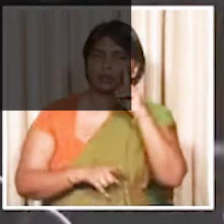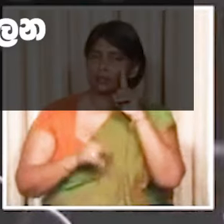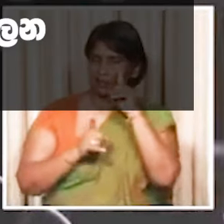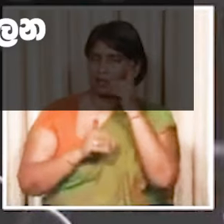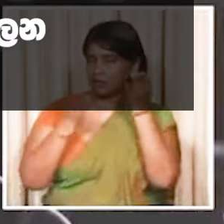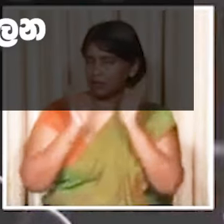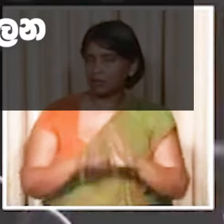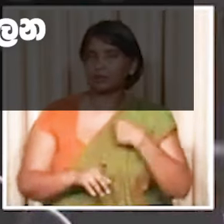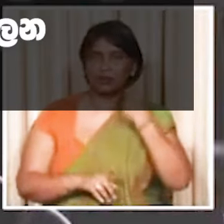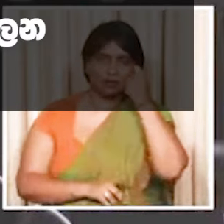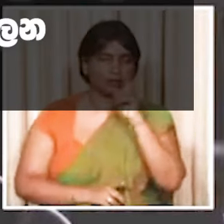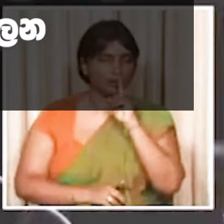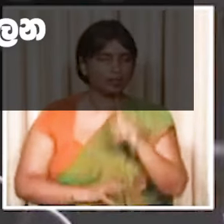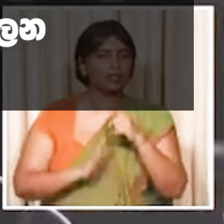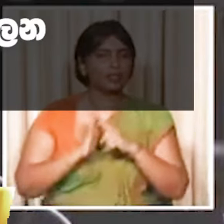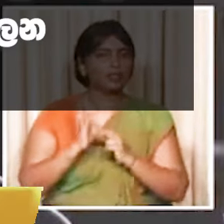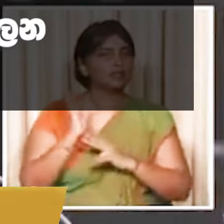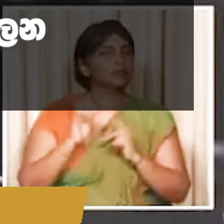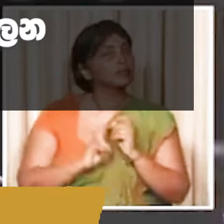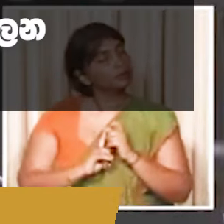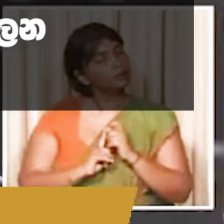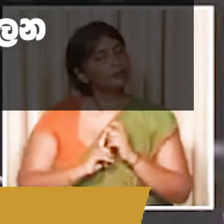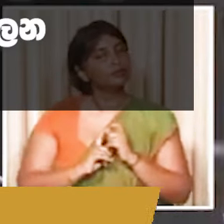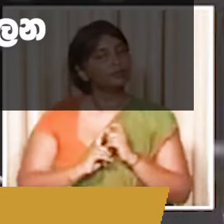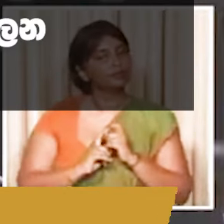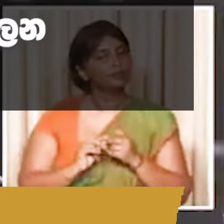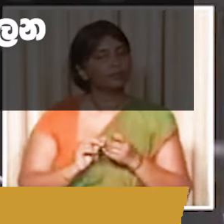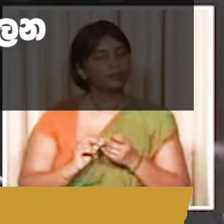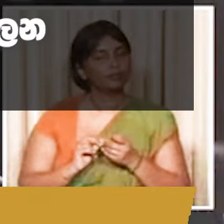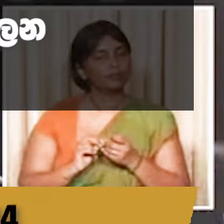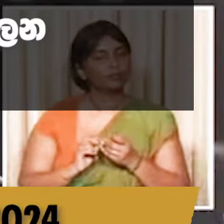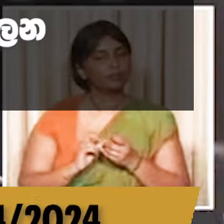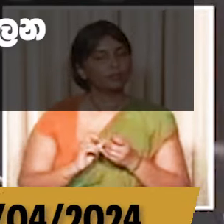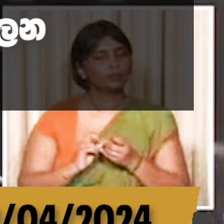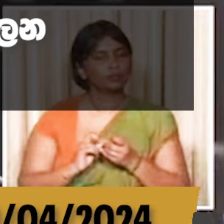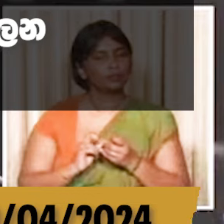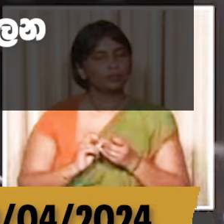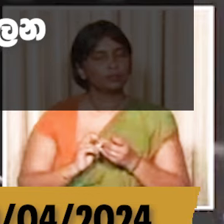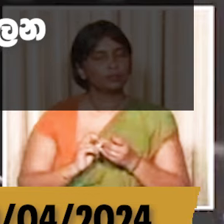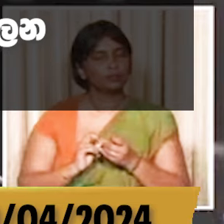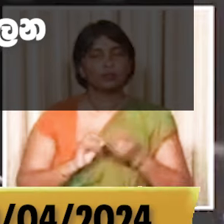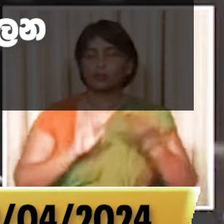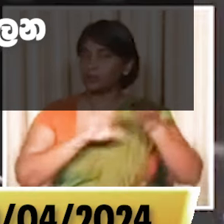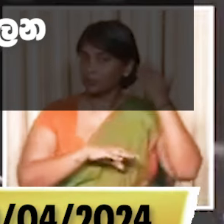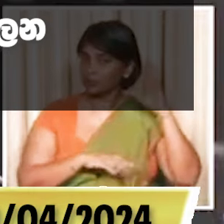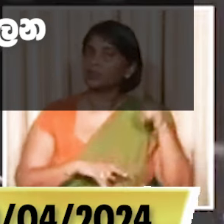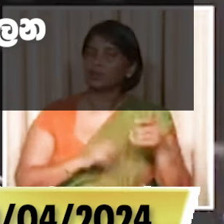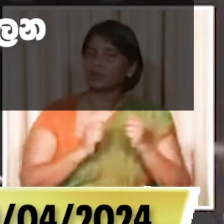the JVP also was resorting to some sort of terrorism way back, right? But